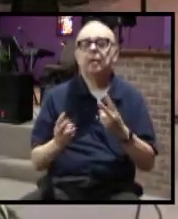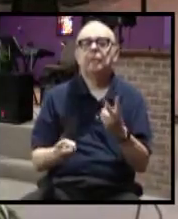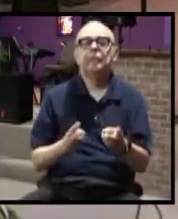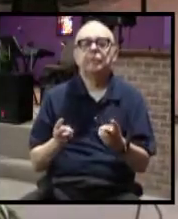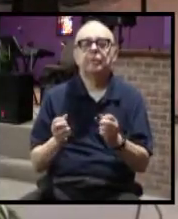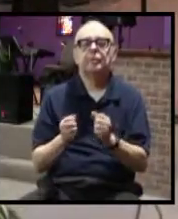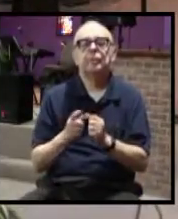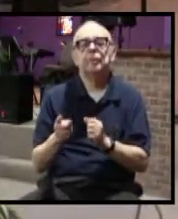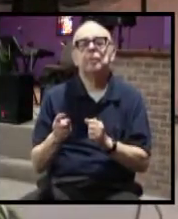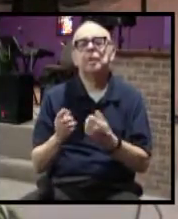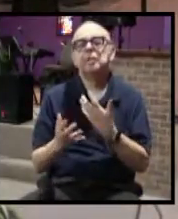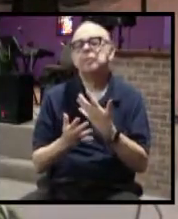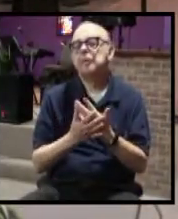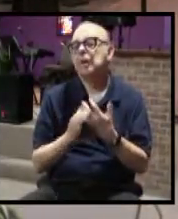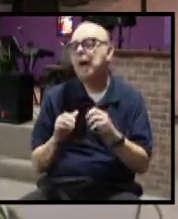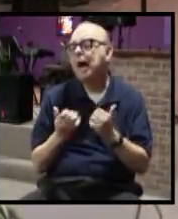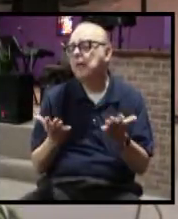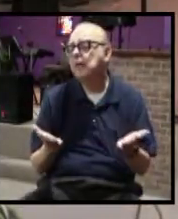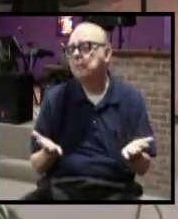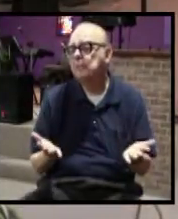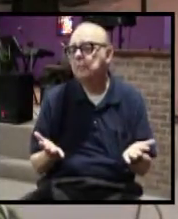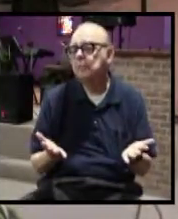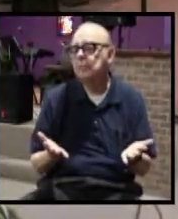So how can I come visit you in jail?